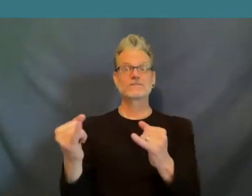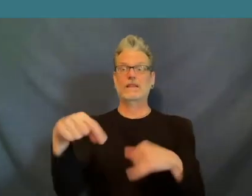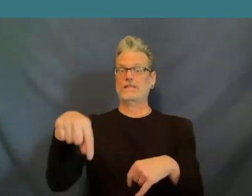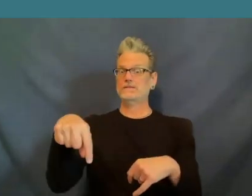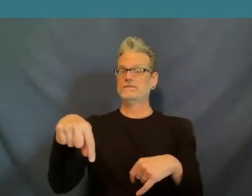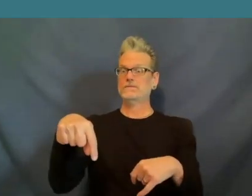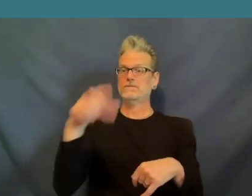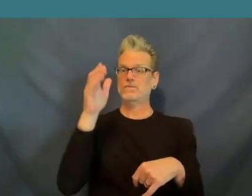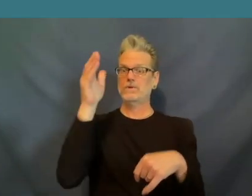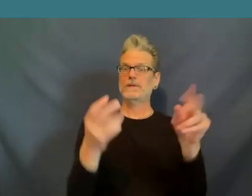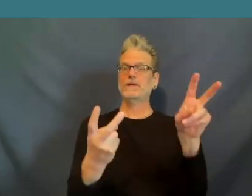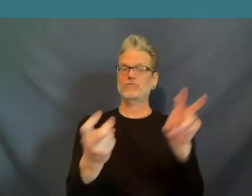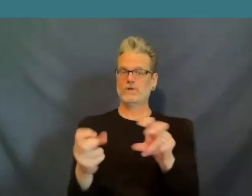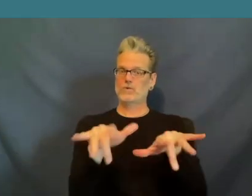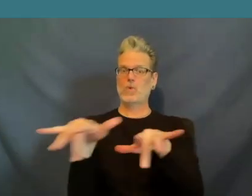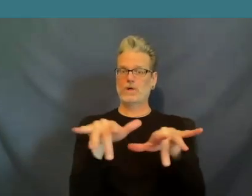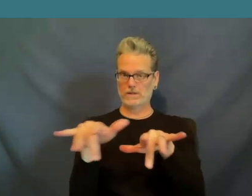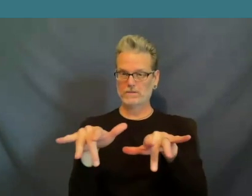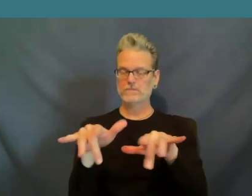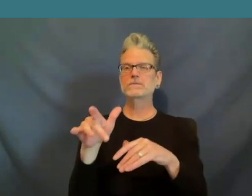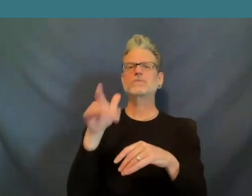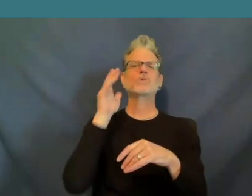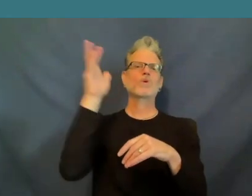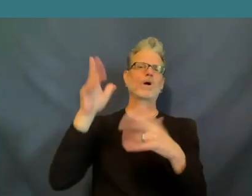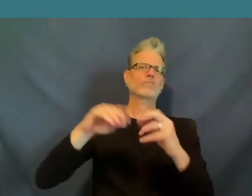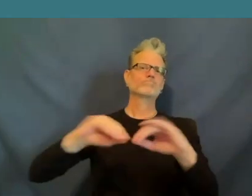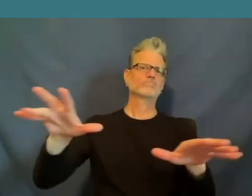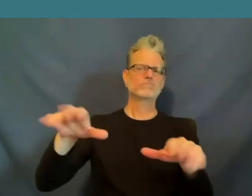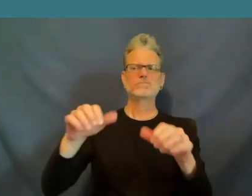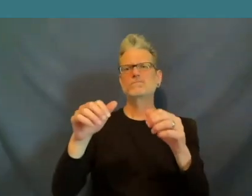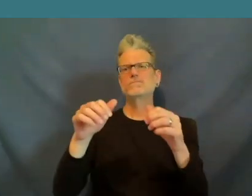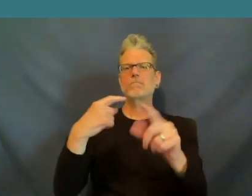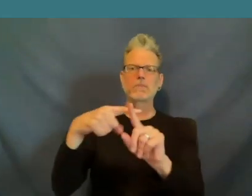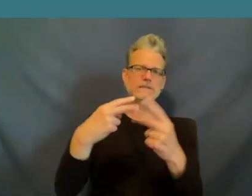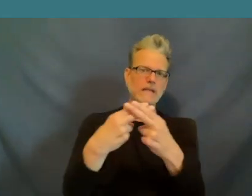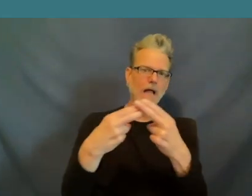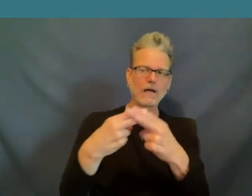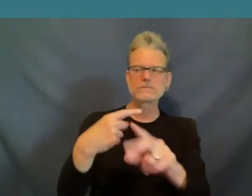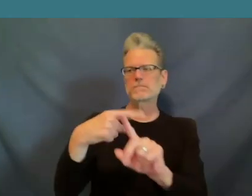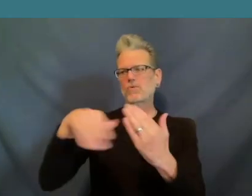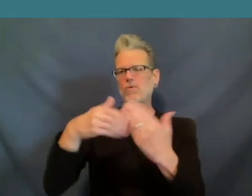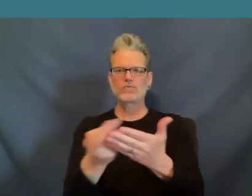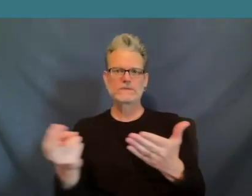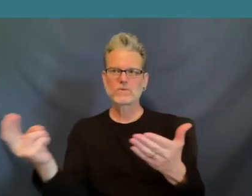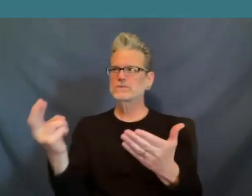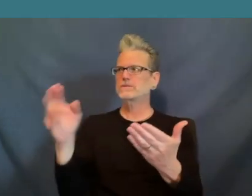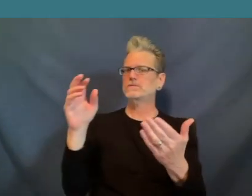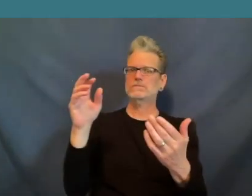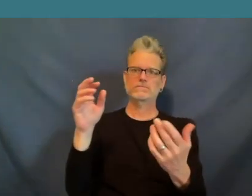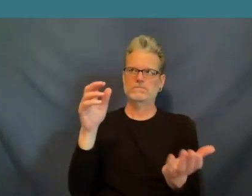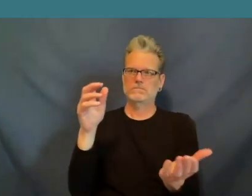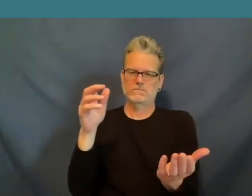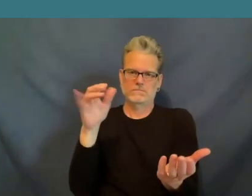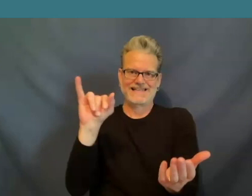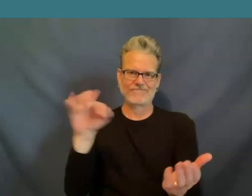and we will be sending out a recording of that and the slides and all resources shared to everyone who registers today. We